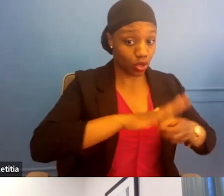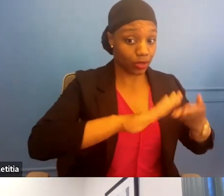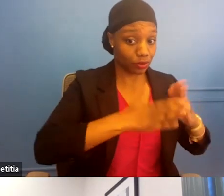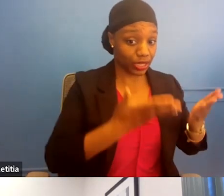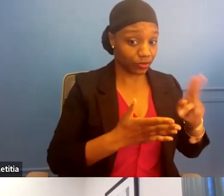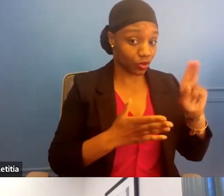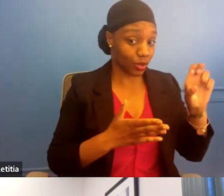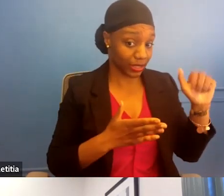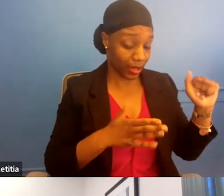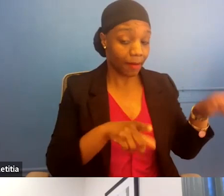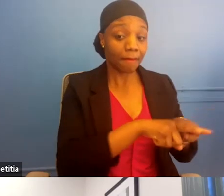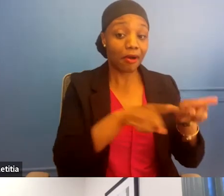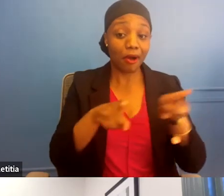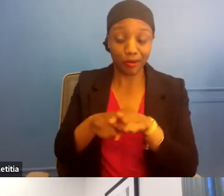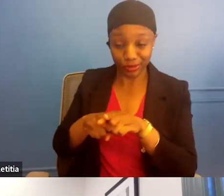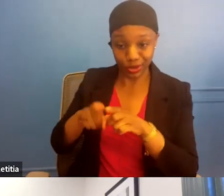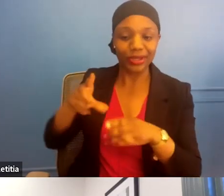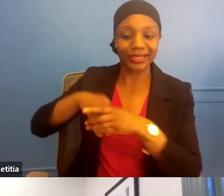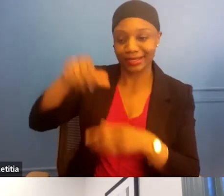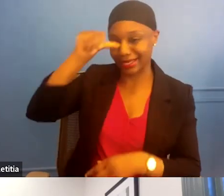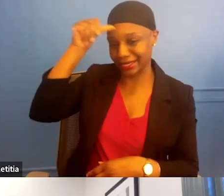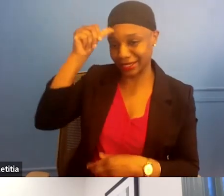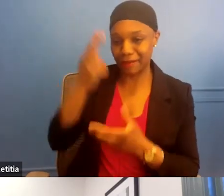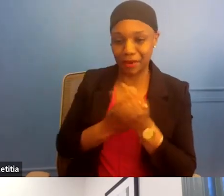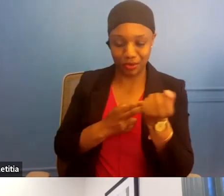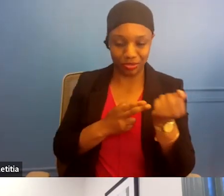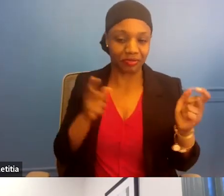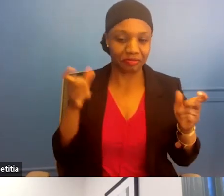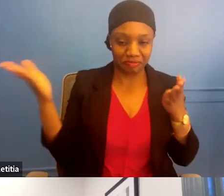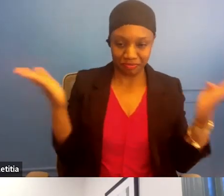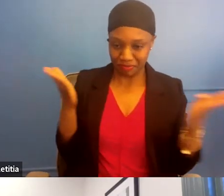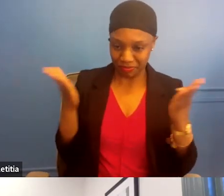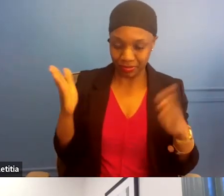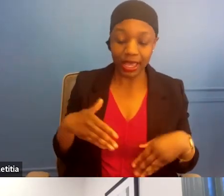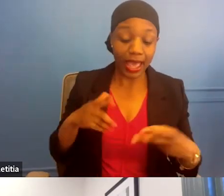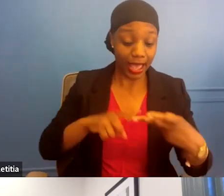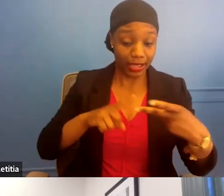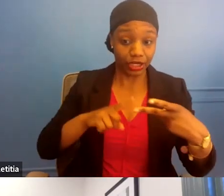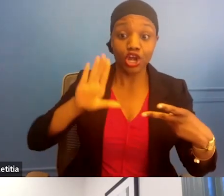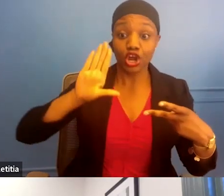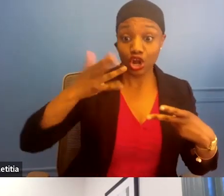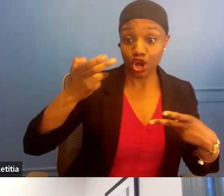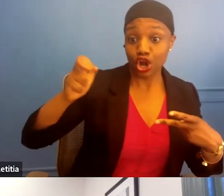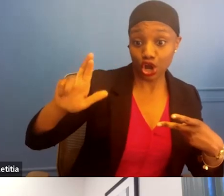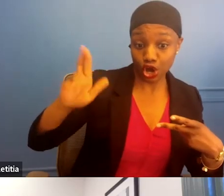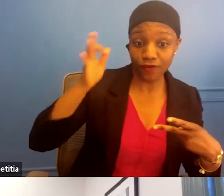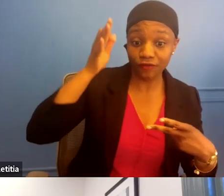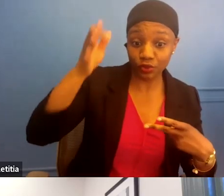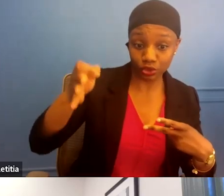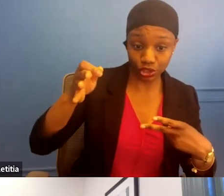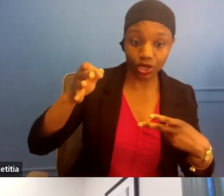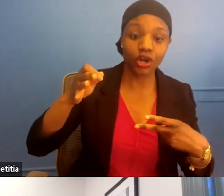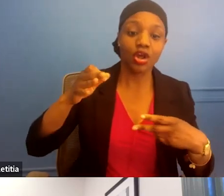being able to do that really in India as well. And the other organization, Her Future Coalition, is something that my family's actually supported for a